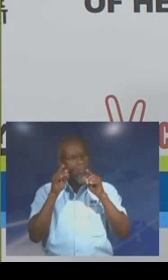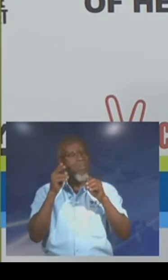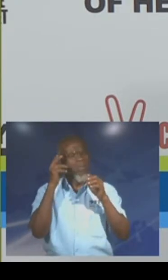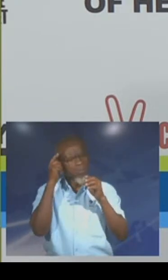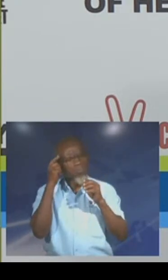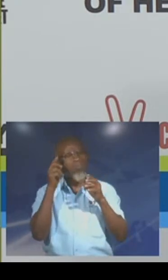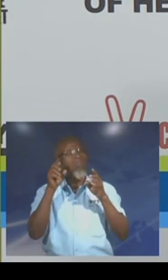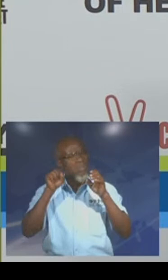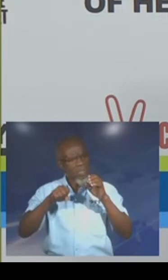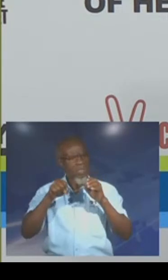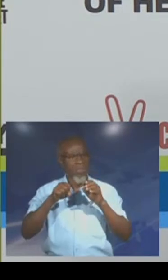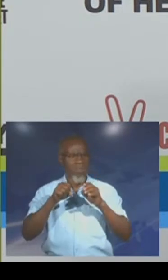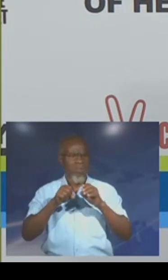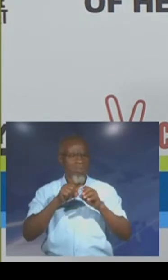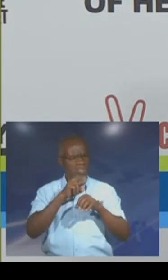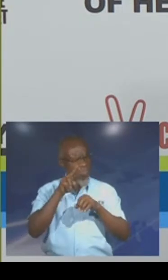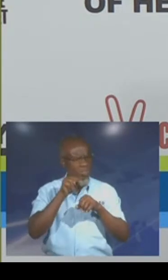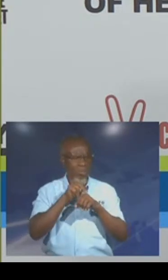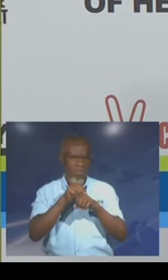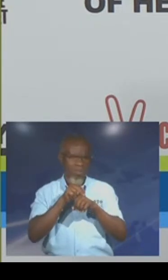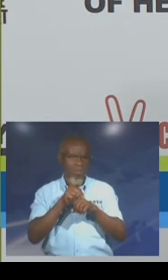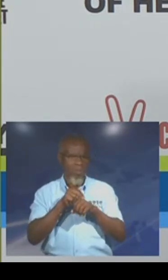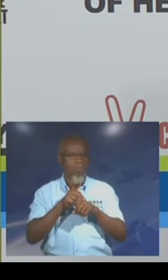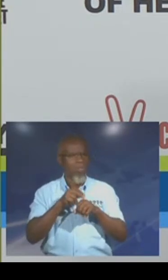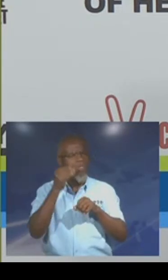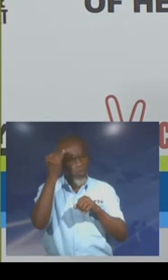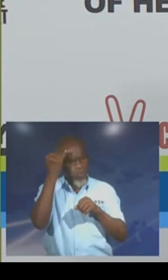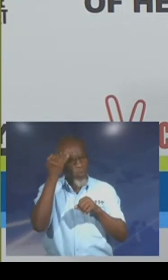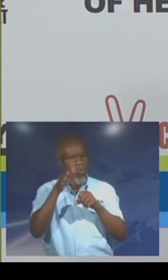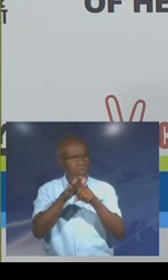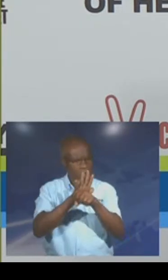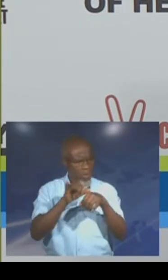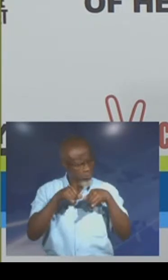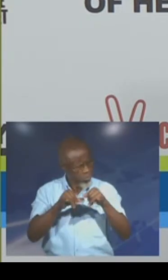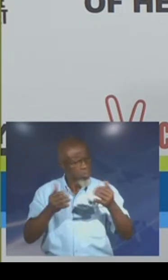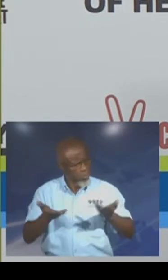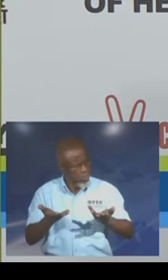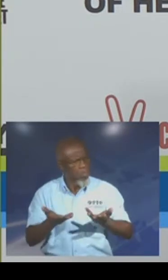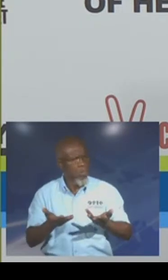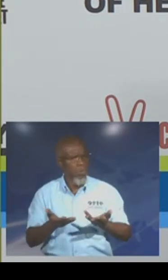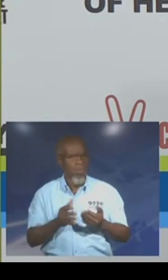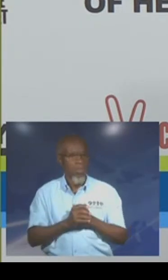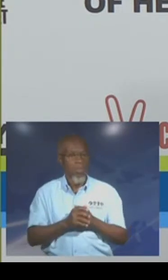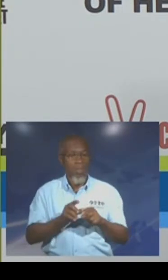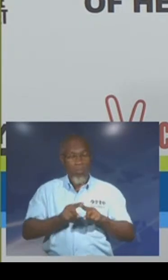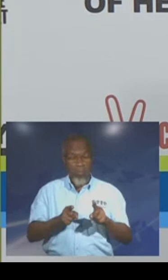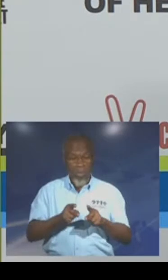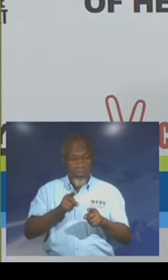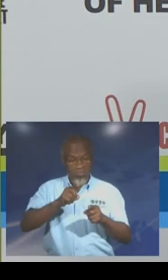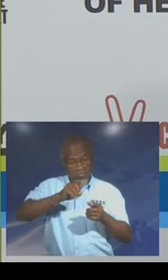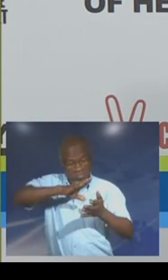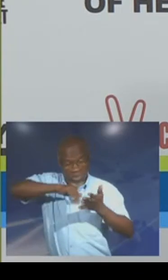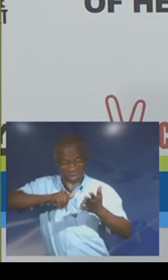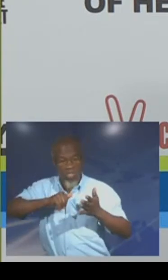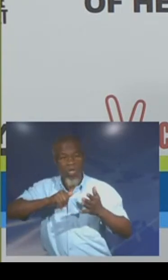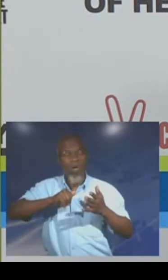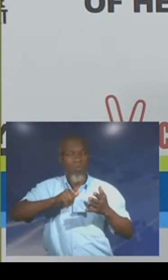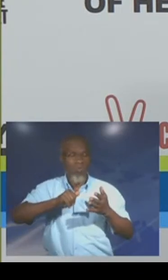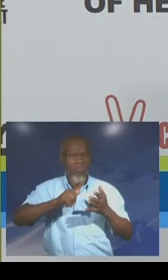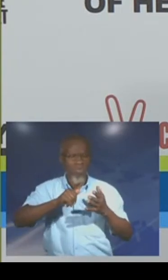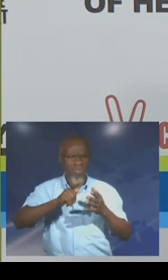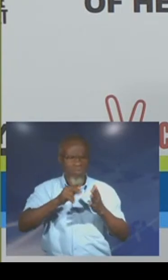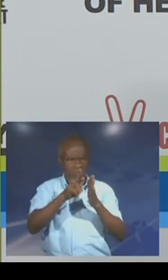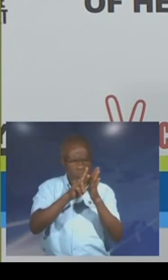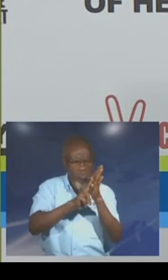concern, generally speaking, that the pandemic is still here with us. But taking away the legislation related to the mask doesn't mean